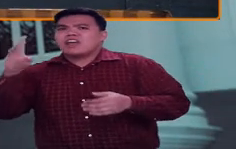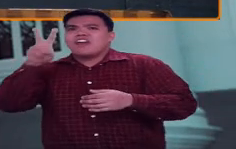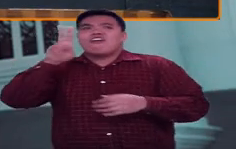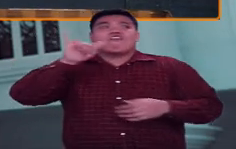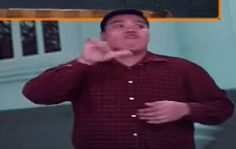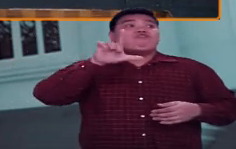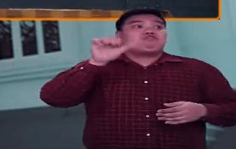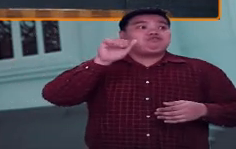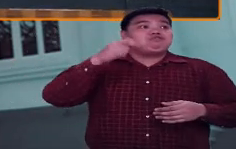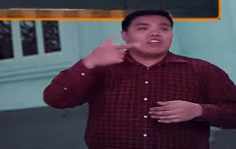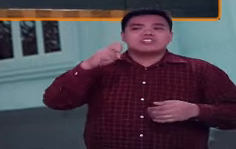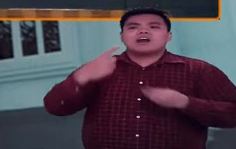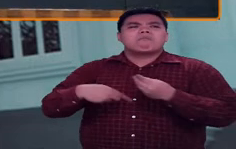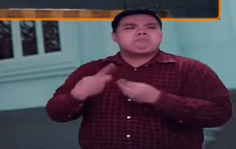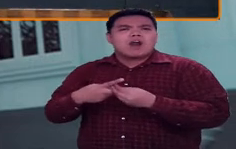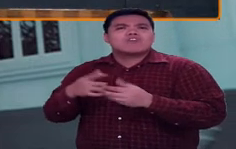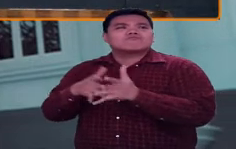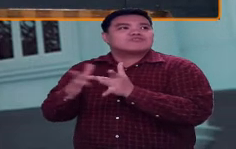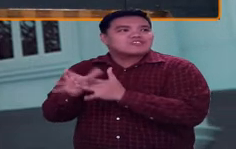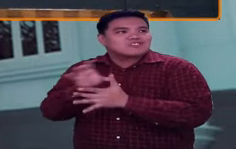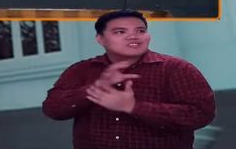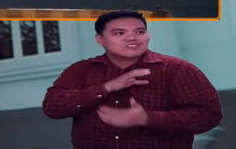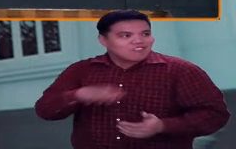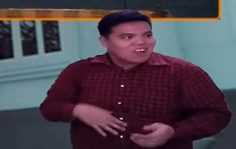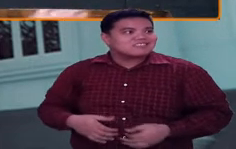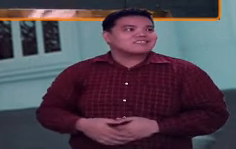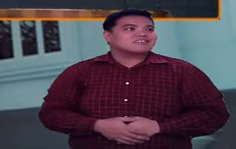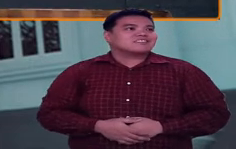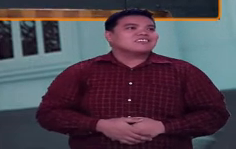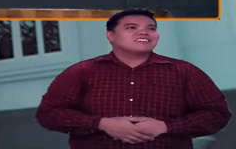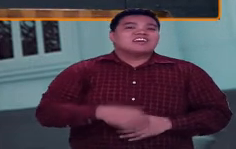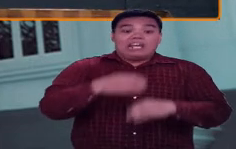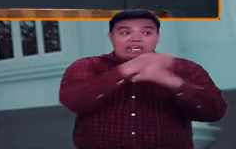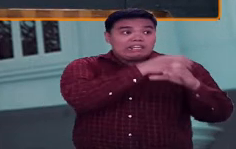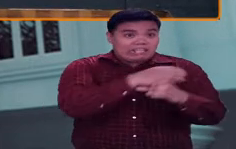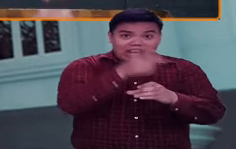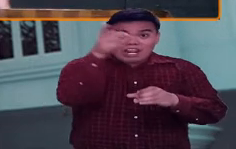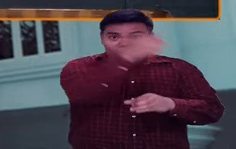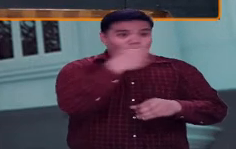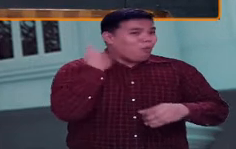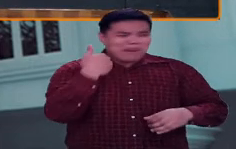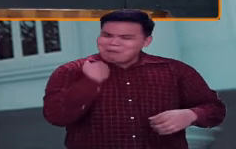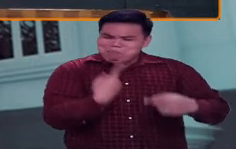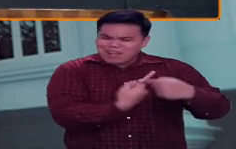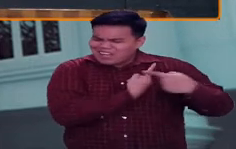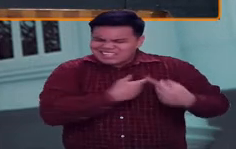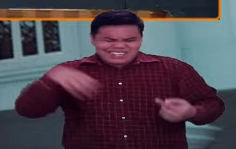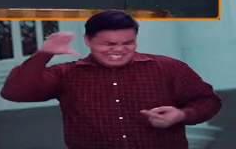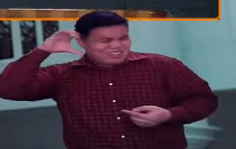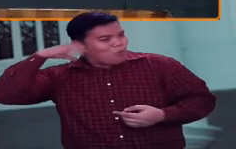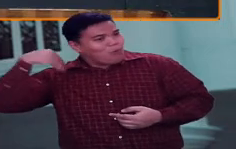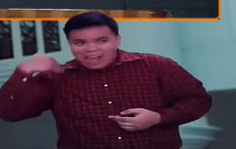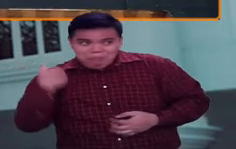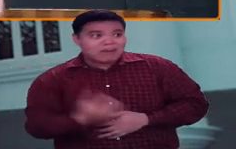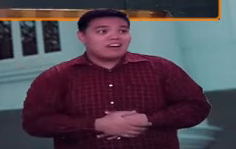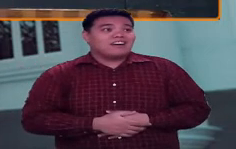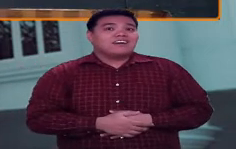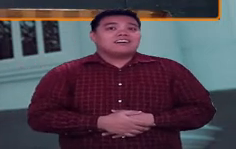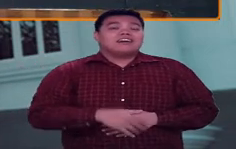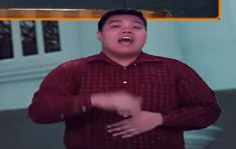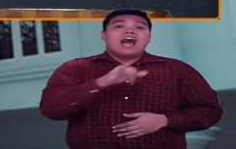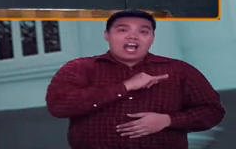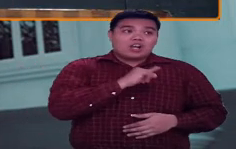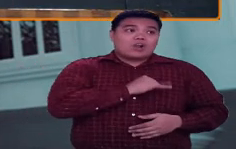Christ? Do we care if these people have never heard about Jesus Christ? I believe